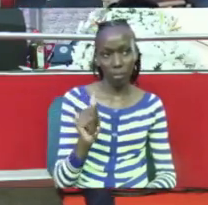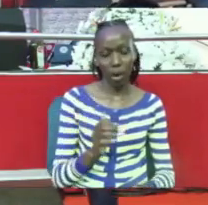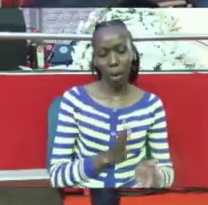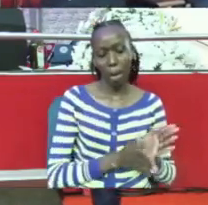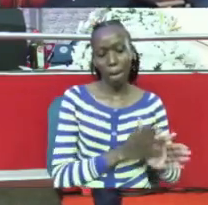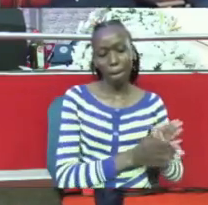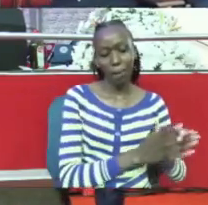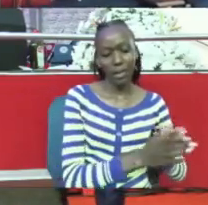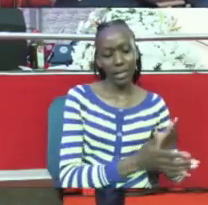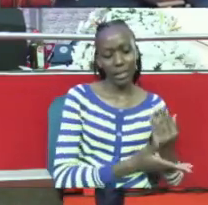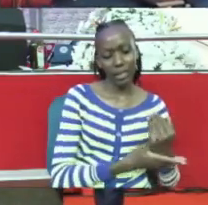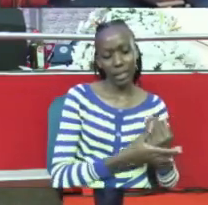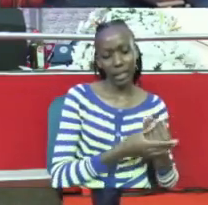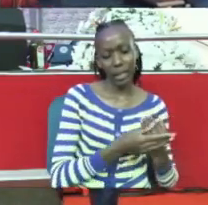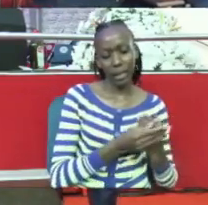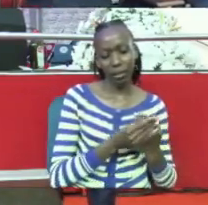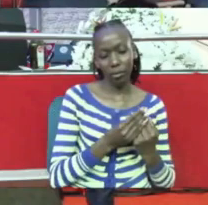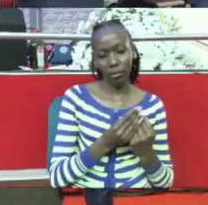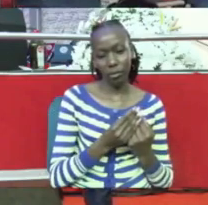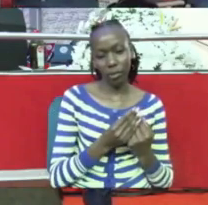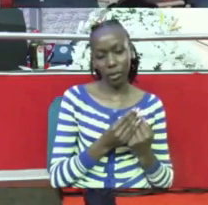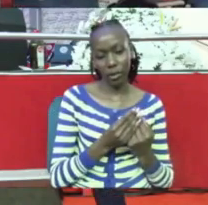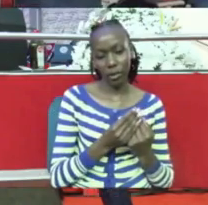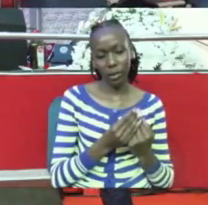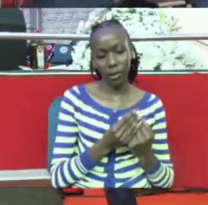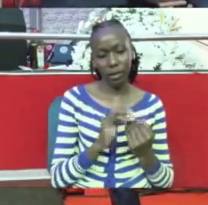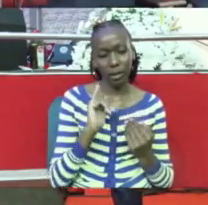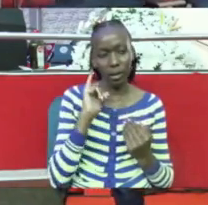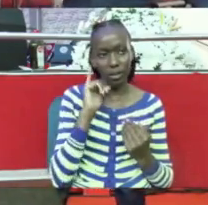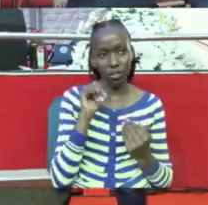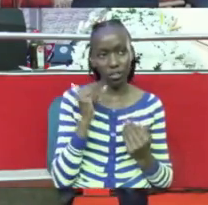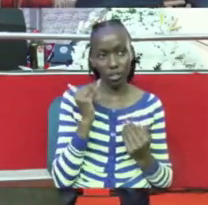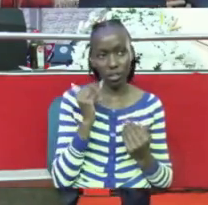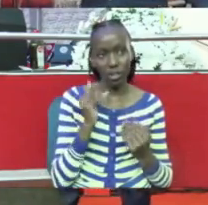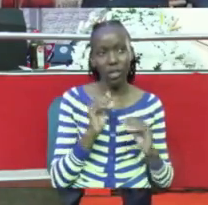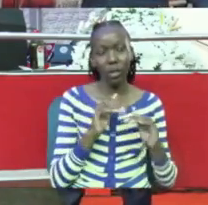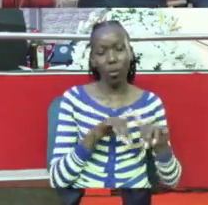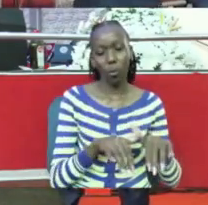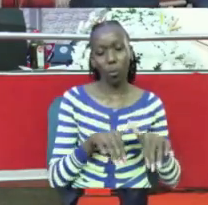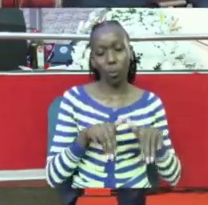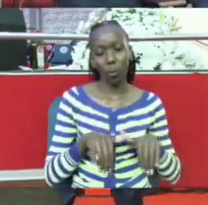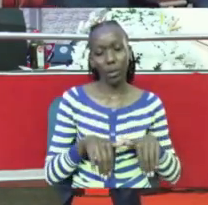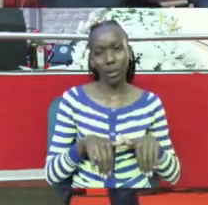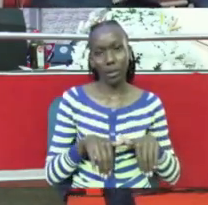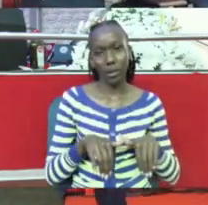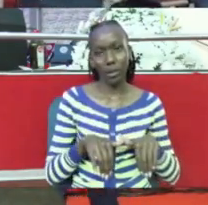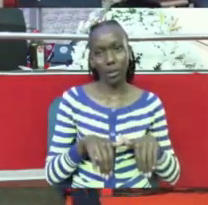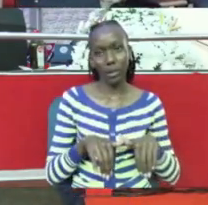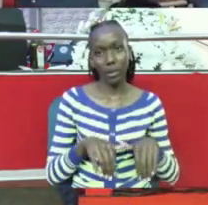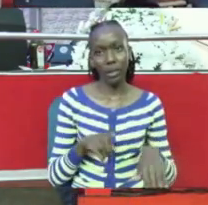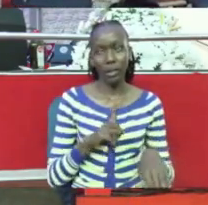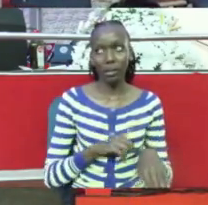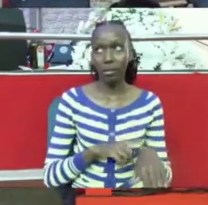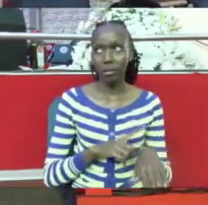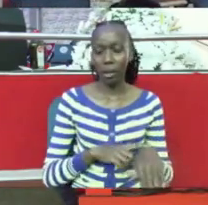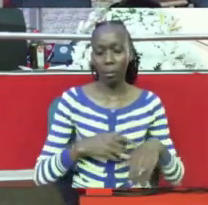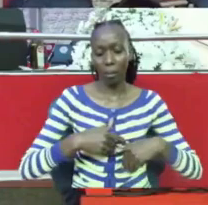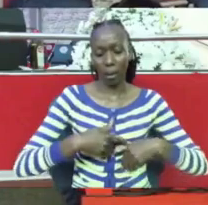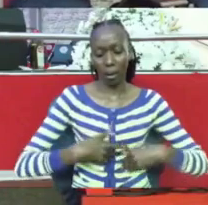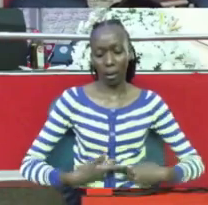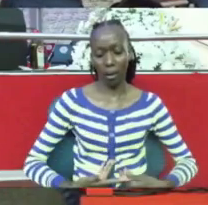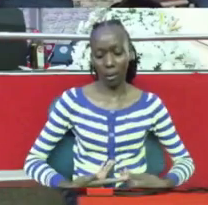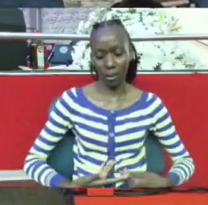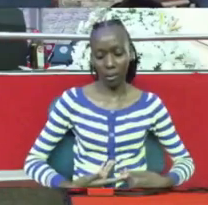vizuri. He waited until Esau was very hungry. Akangojea wakati Esau alikuwa na njaa. In the book of Genesis